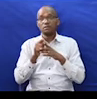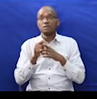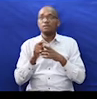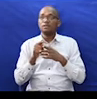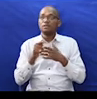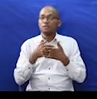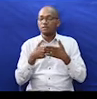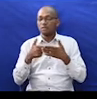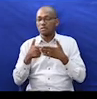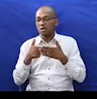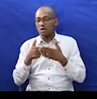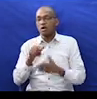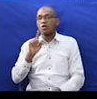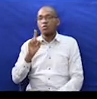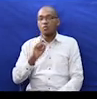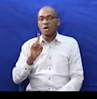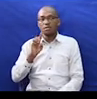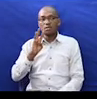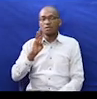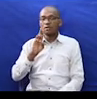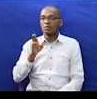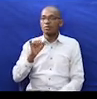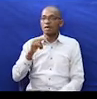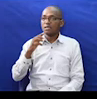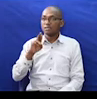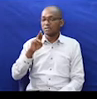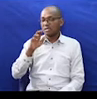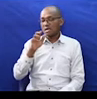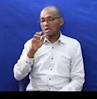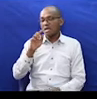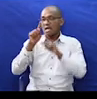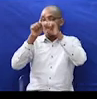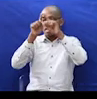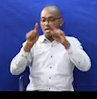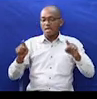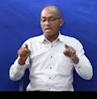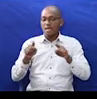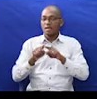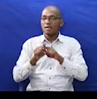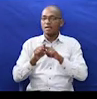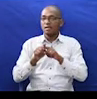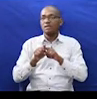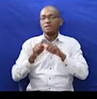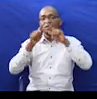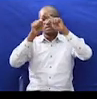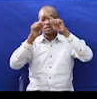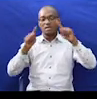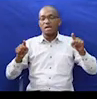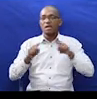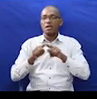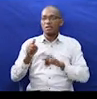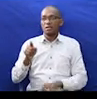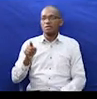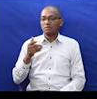triangle is called the right angled triangle. And why so? Because right angle triangle is a triangle